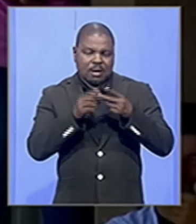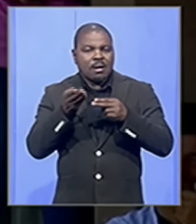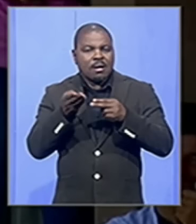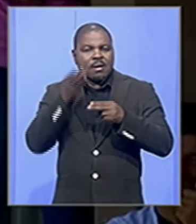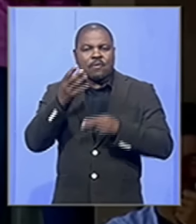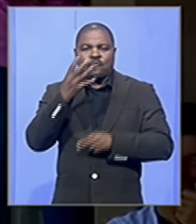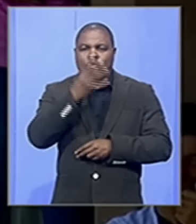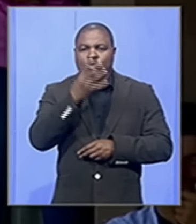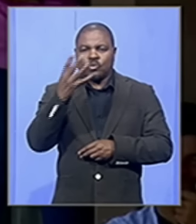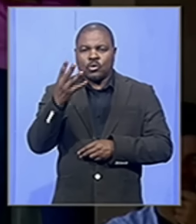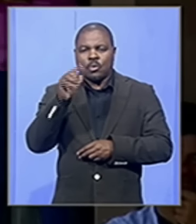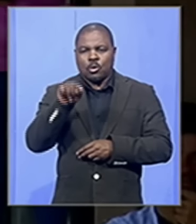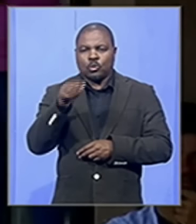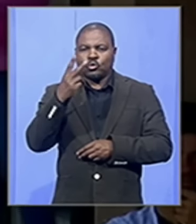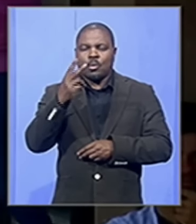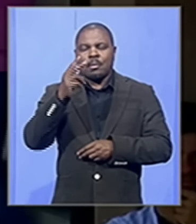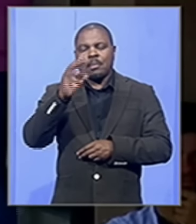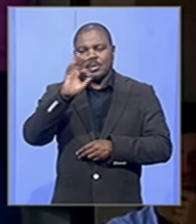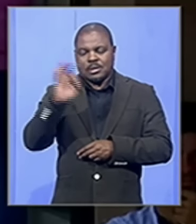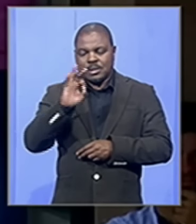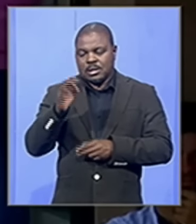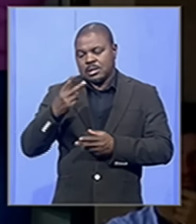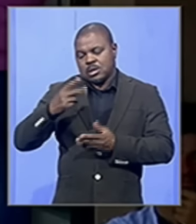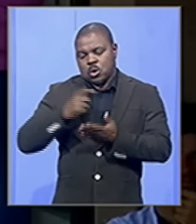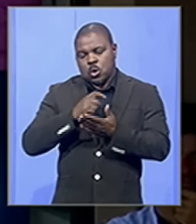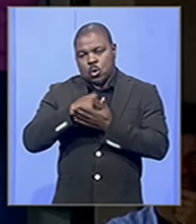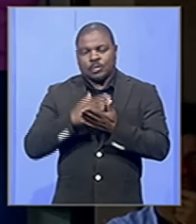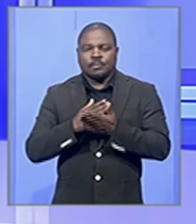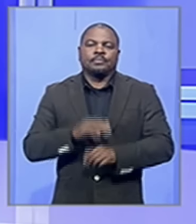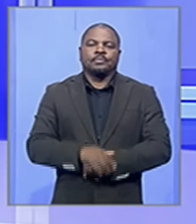le 44.2 mo kotareng ya bobedi.